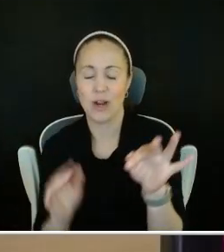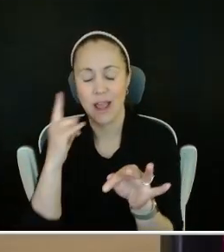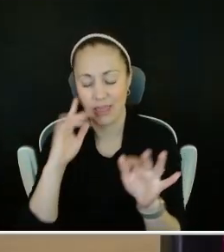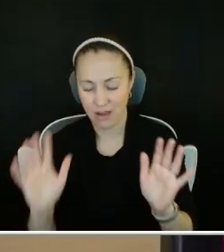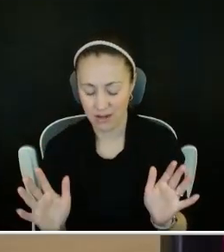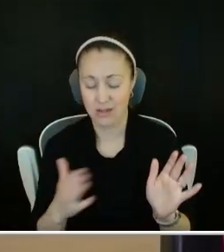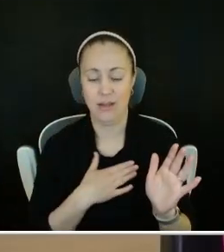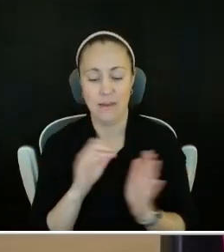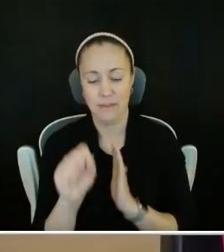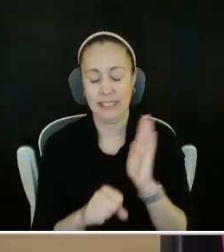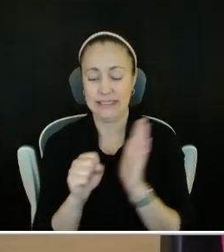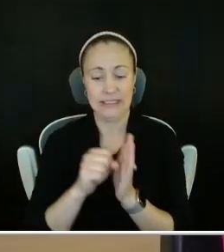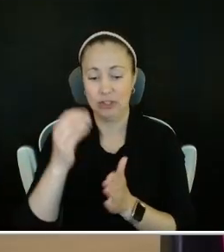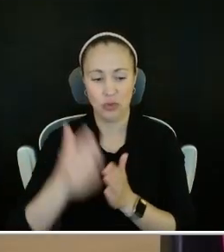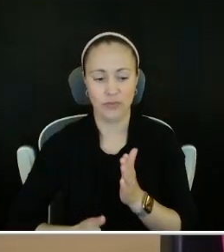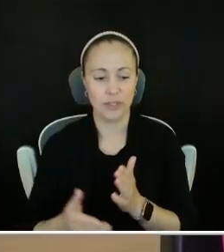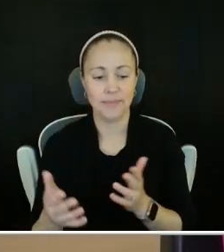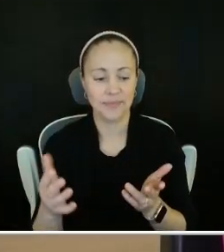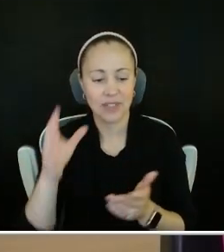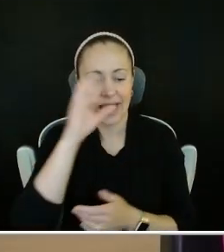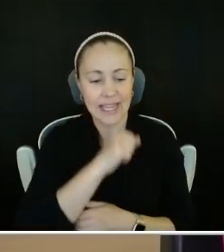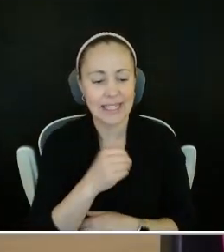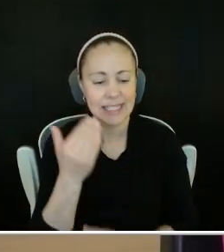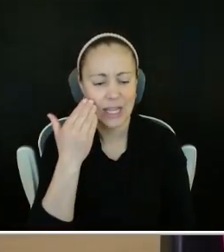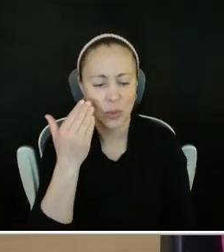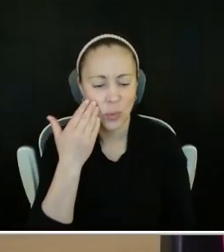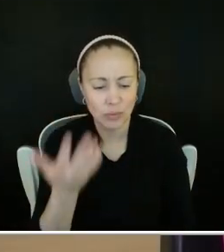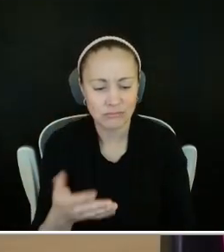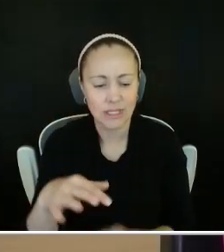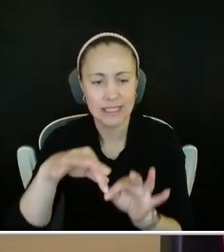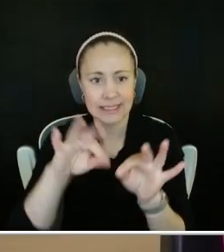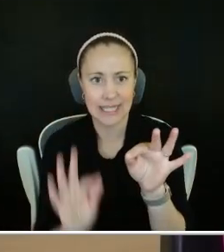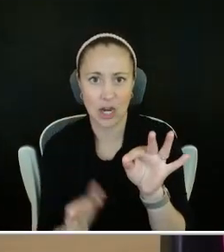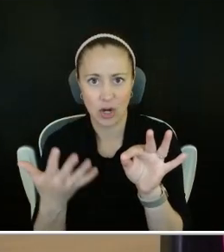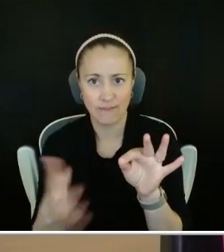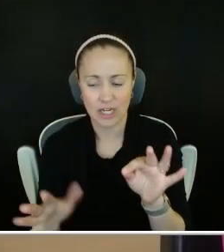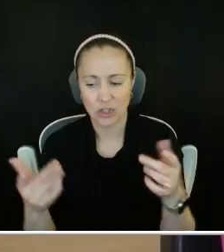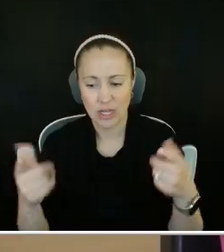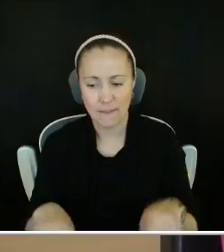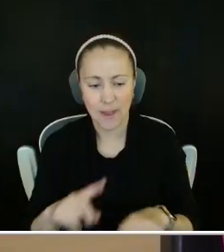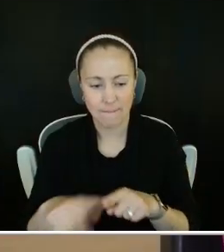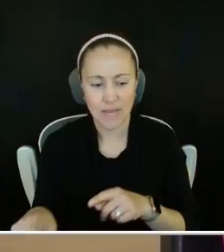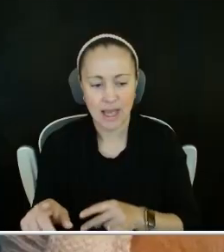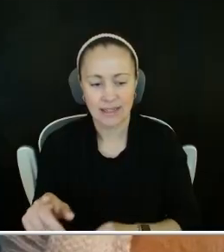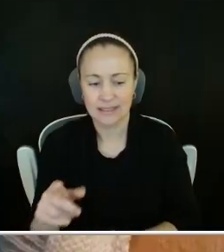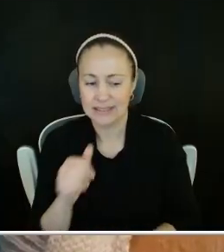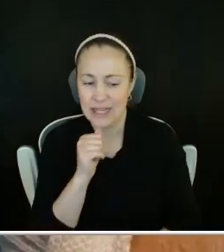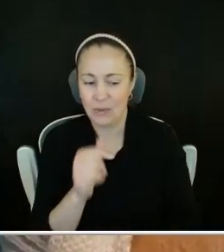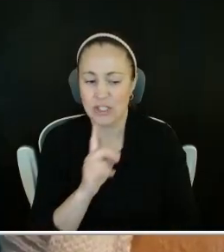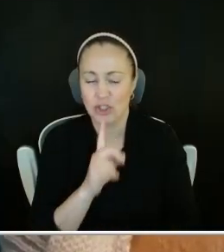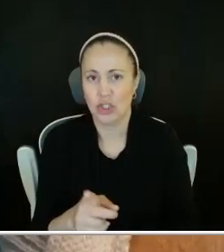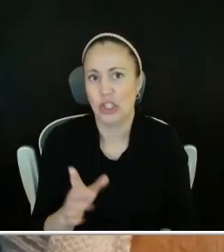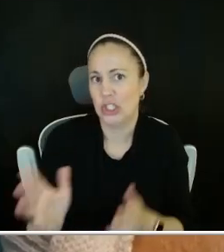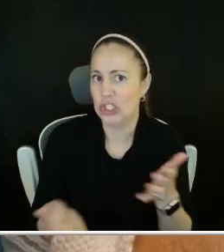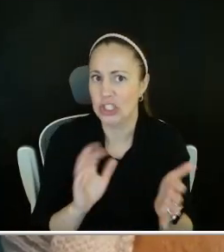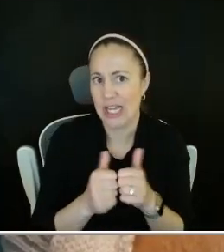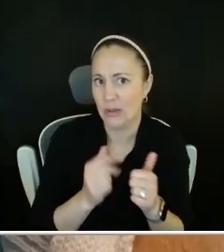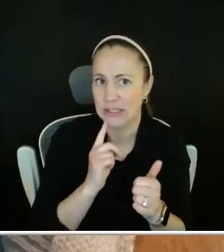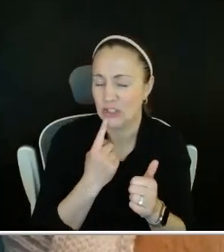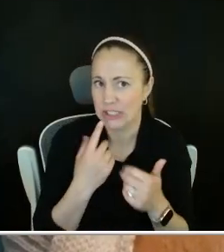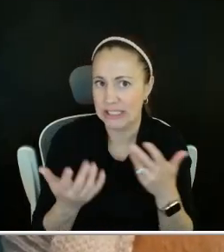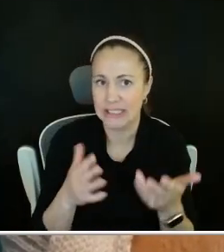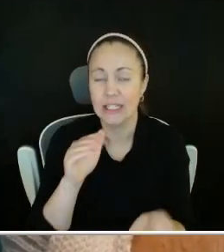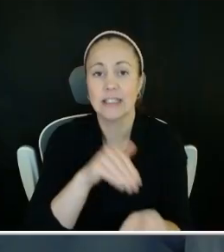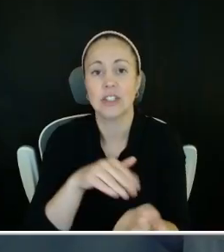there was a tear, but I wasn't sure how bad it was. Dr. Key performed Tommy